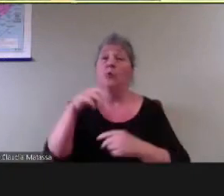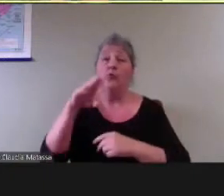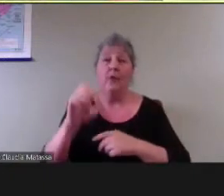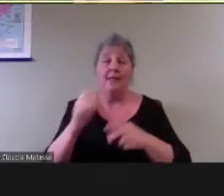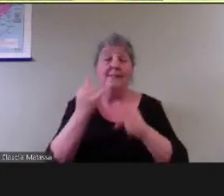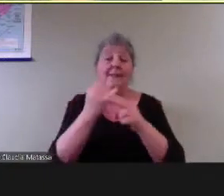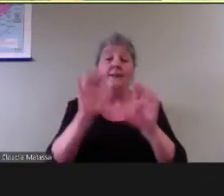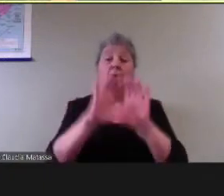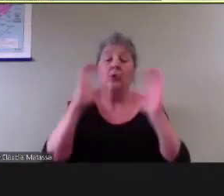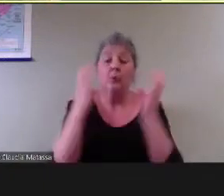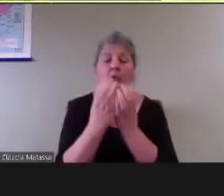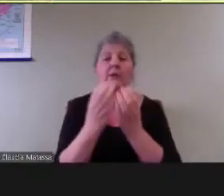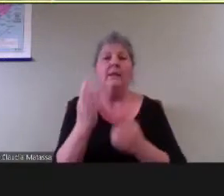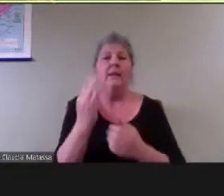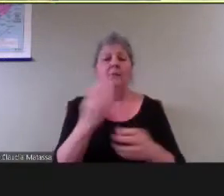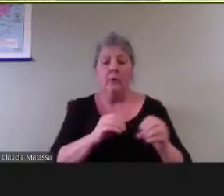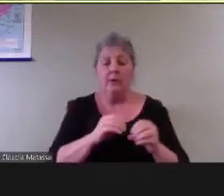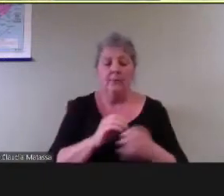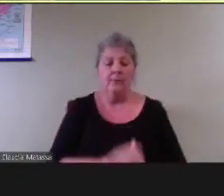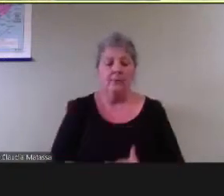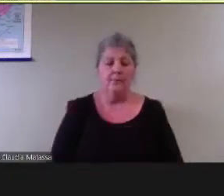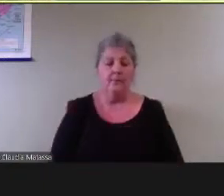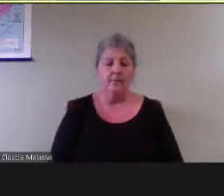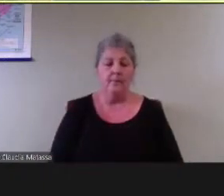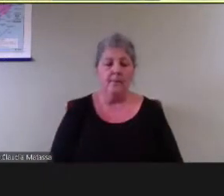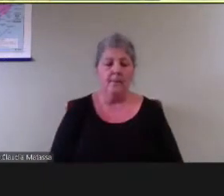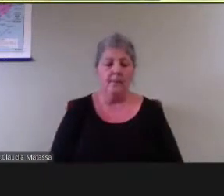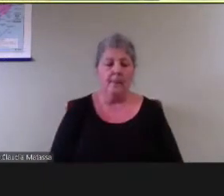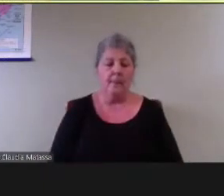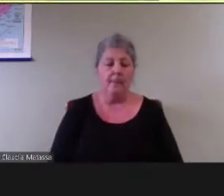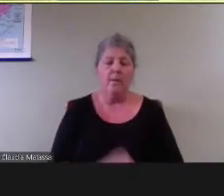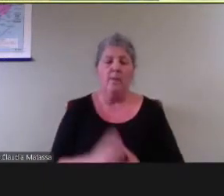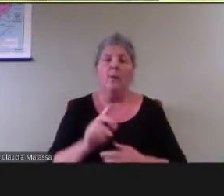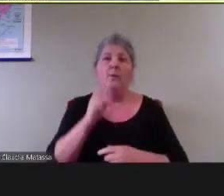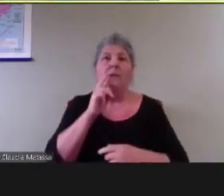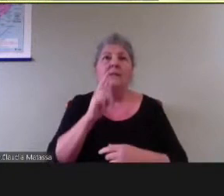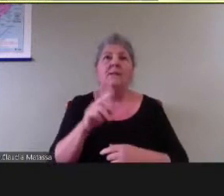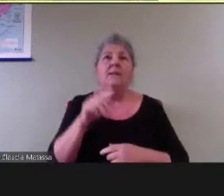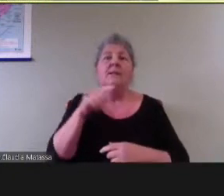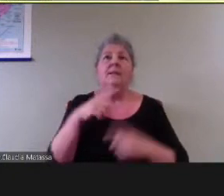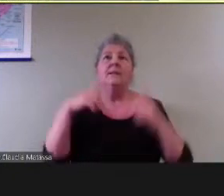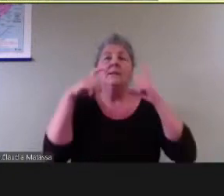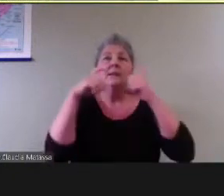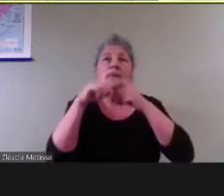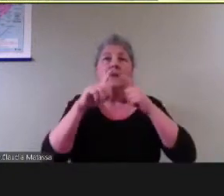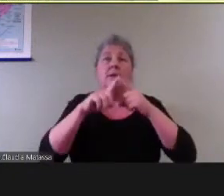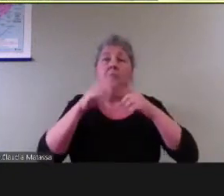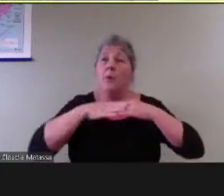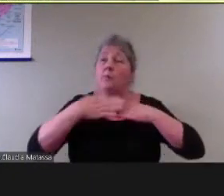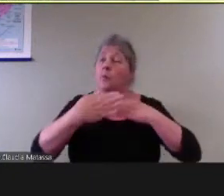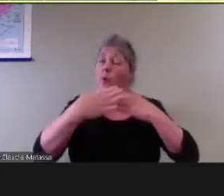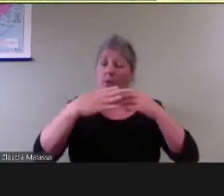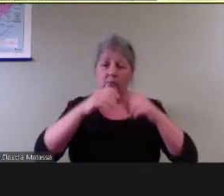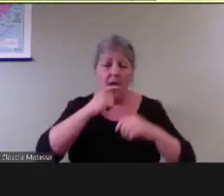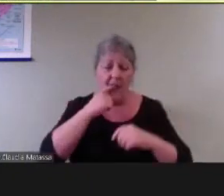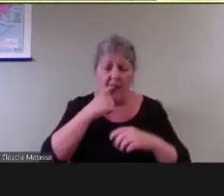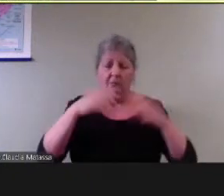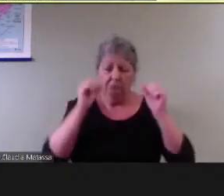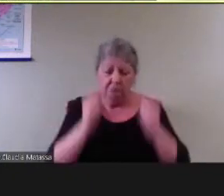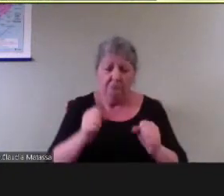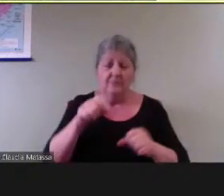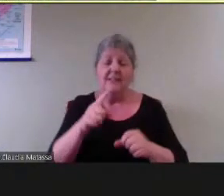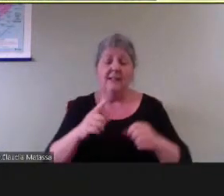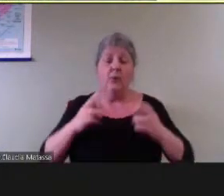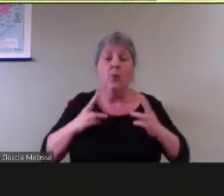community. If we move to the next slide then, we'll see that these difficulties are even more pronounced in the female population